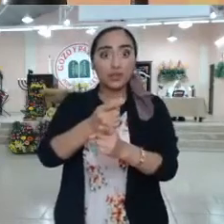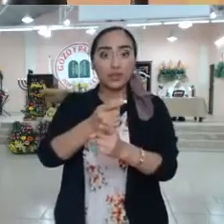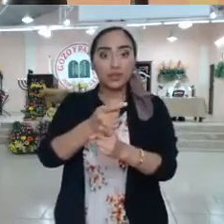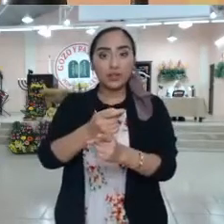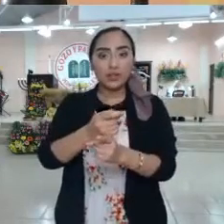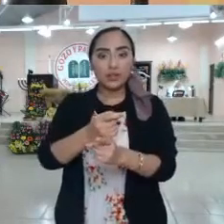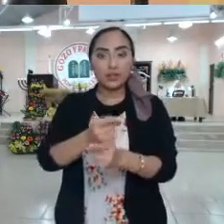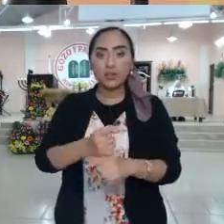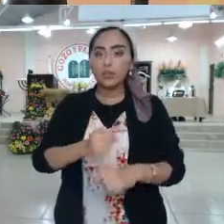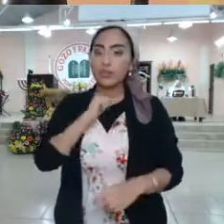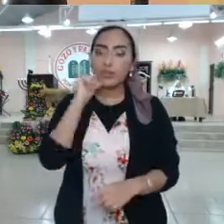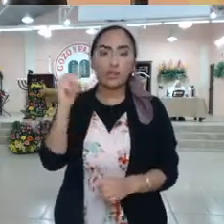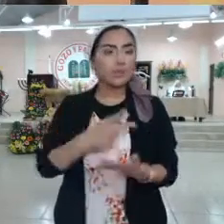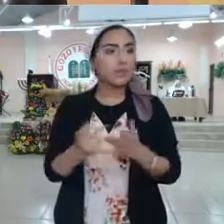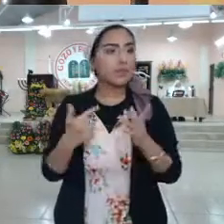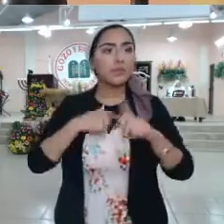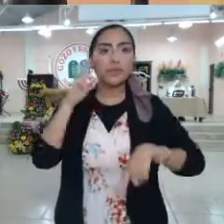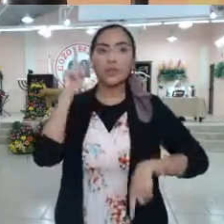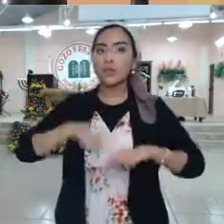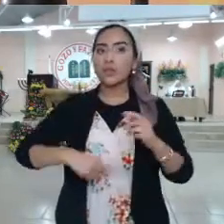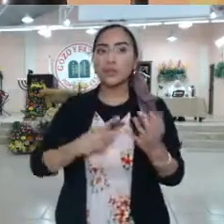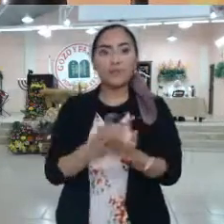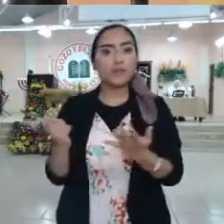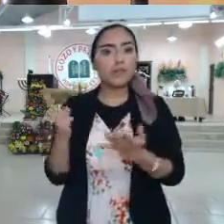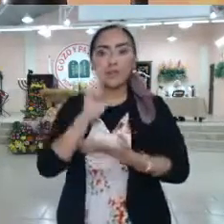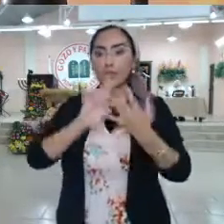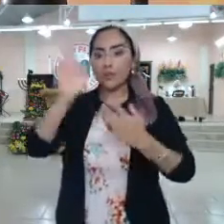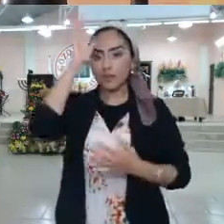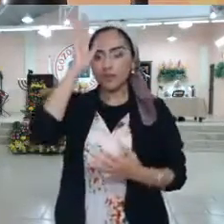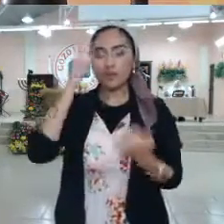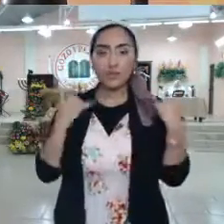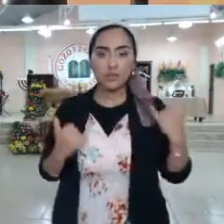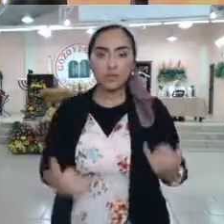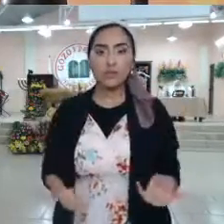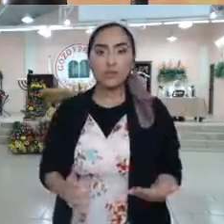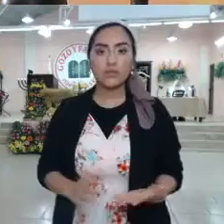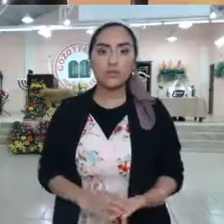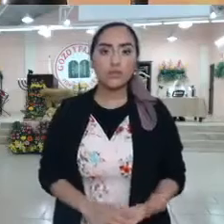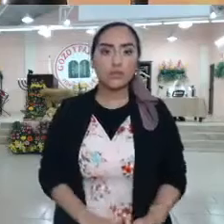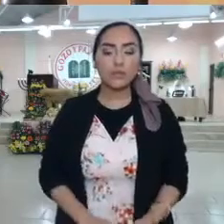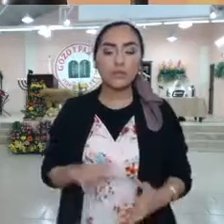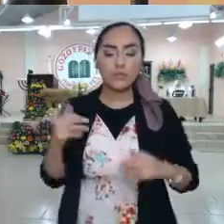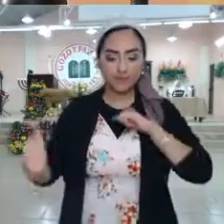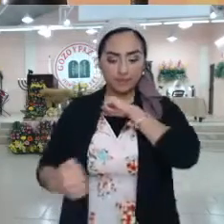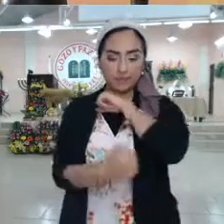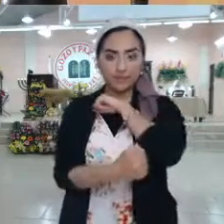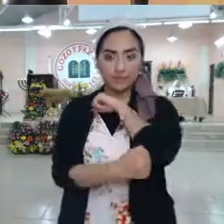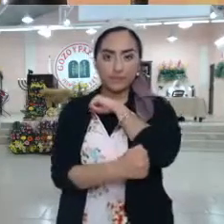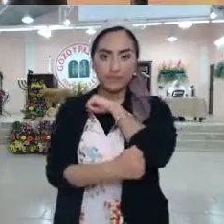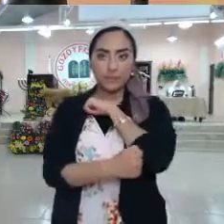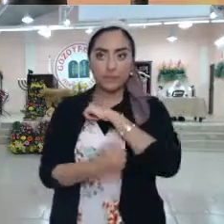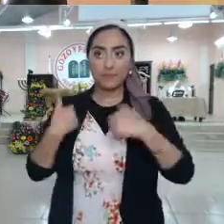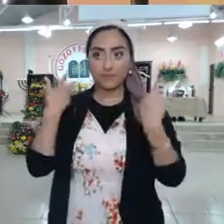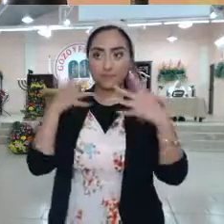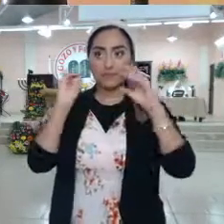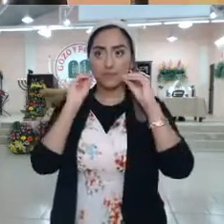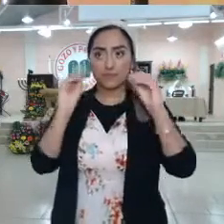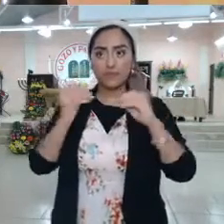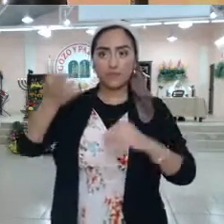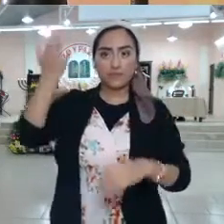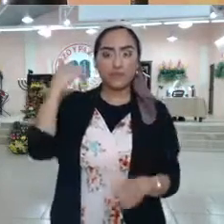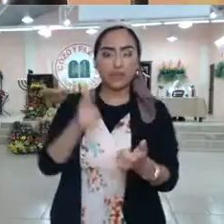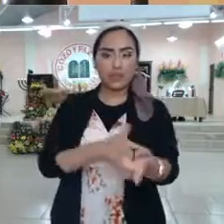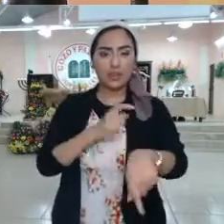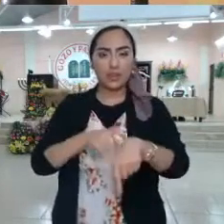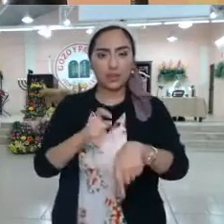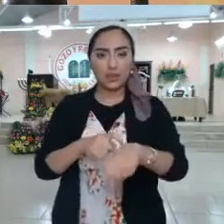lot, or not. Let's not fail Him. We can't fail to the Eternal Father. Now, Pesach, I've already